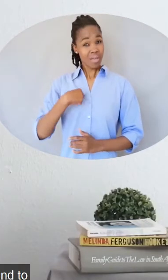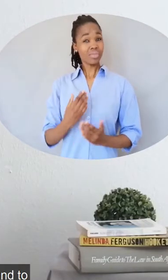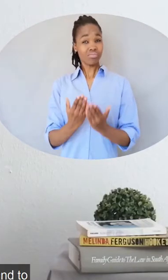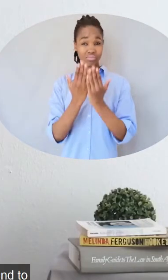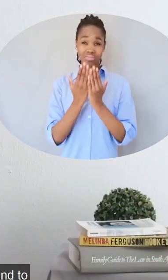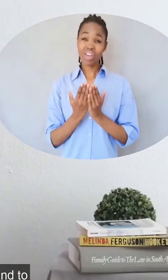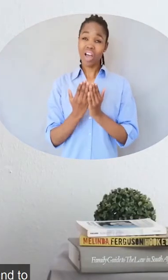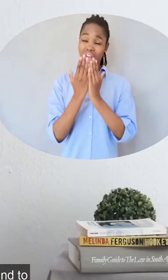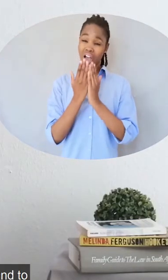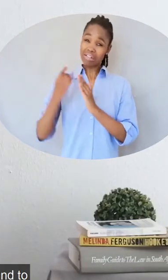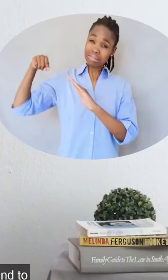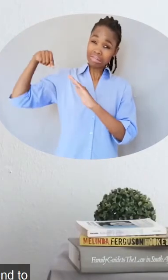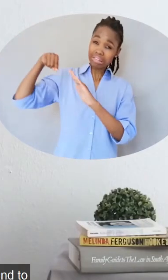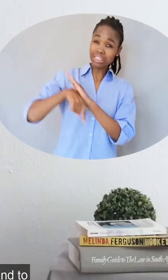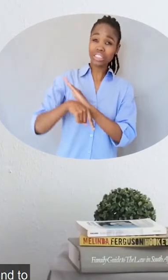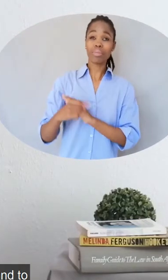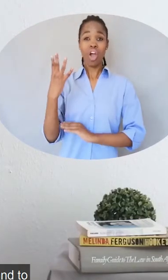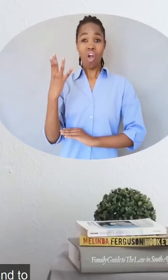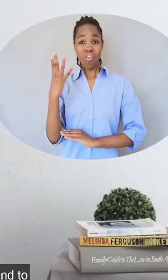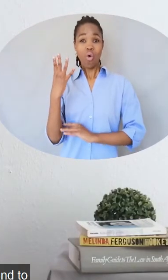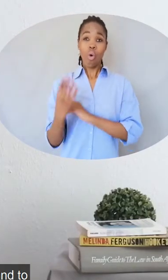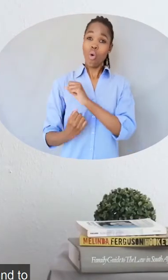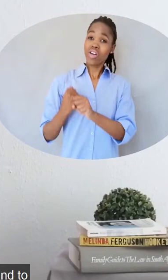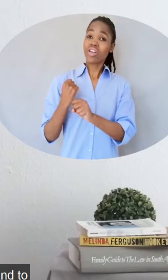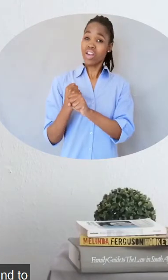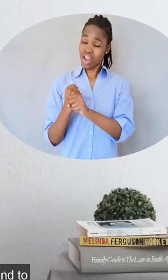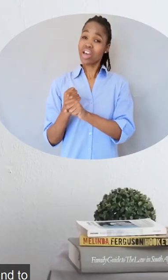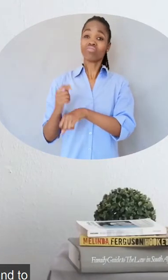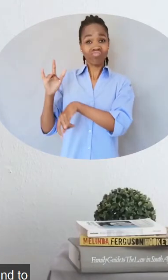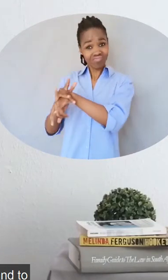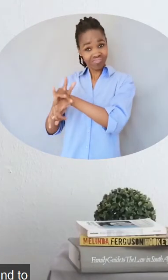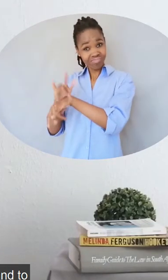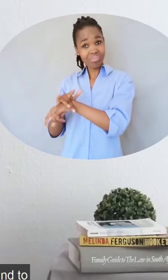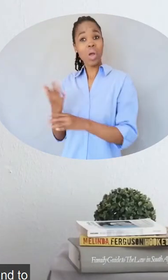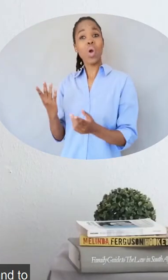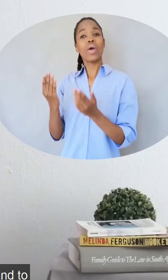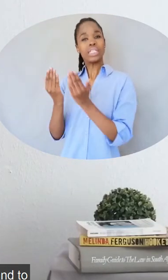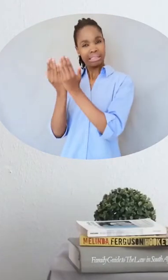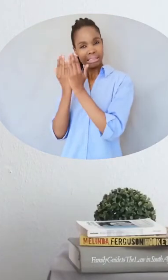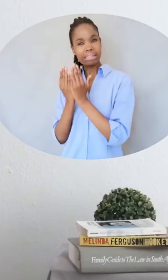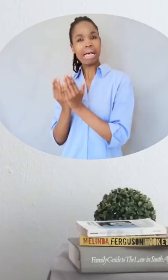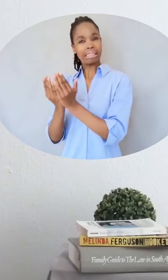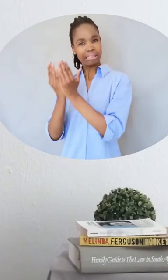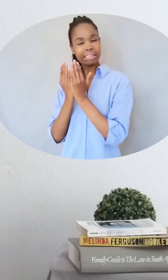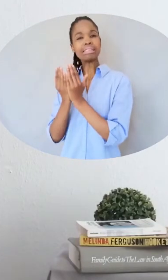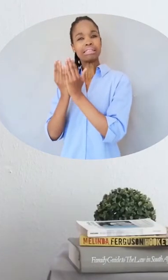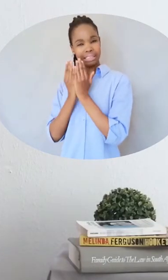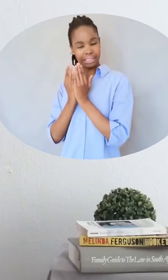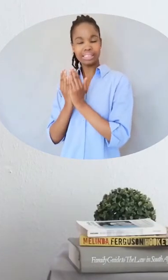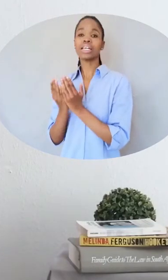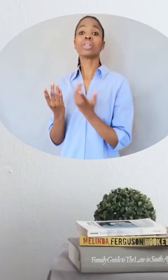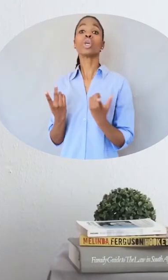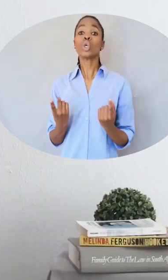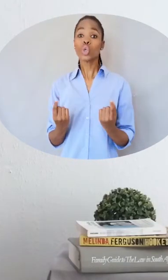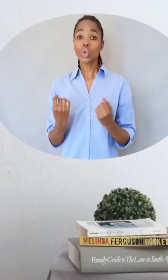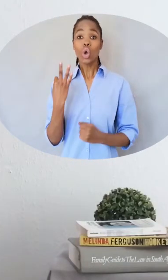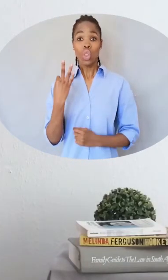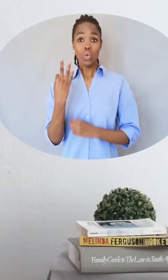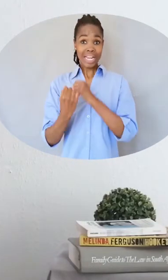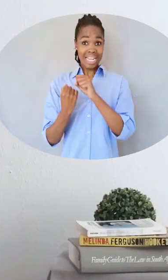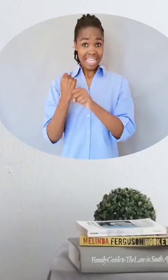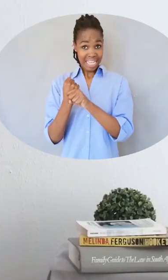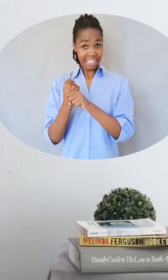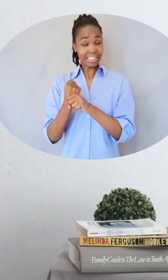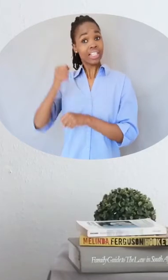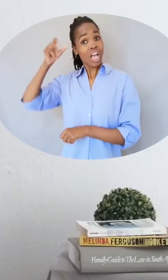It took me four years to learn and to become fluent in the language just by studying it. I